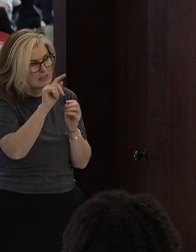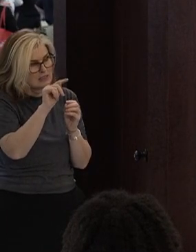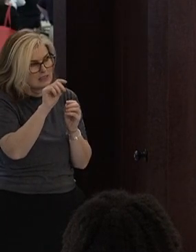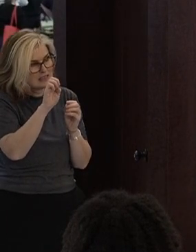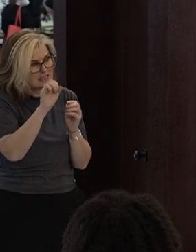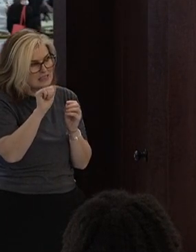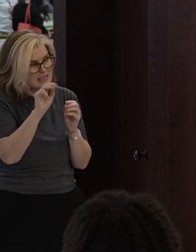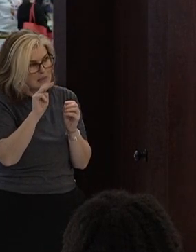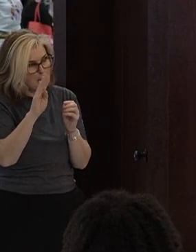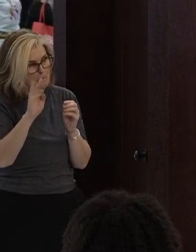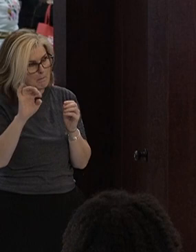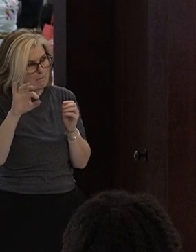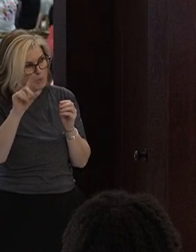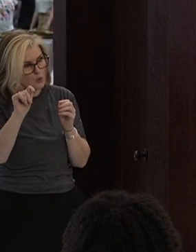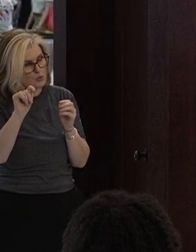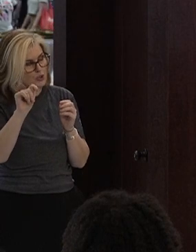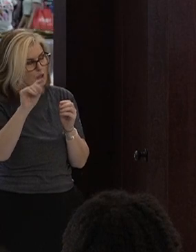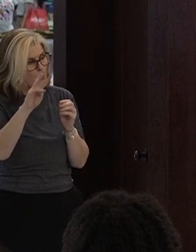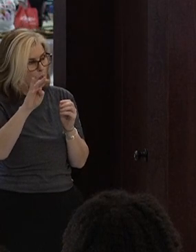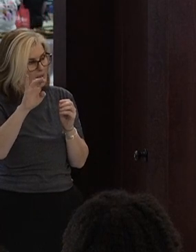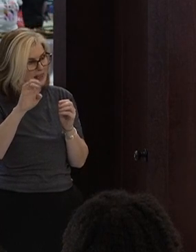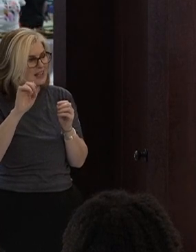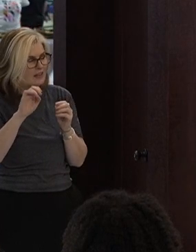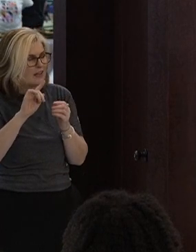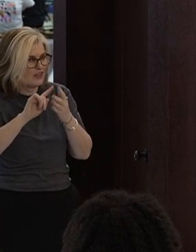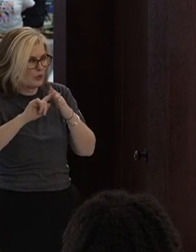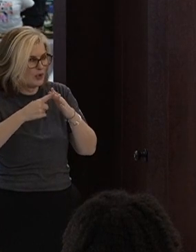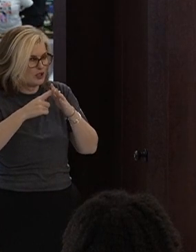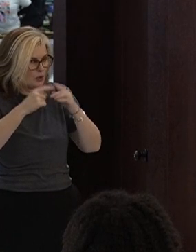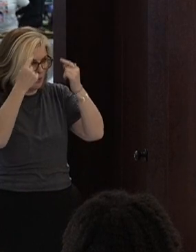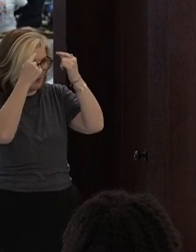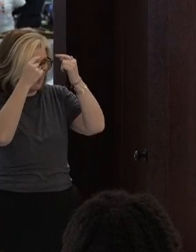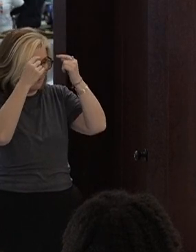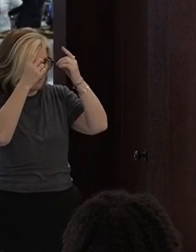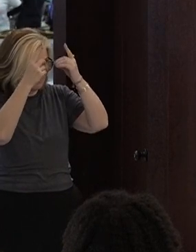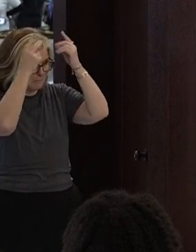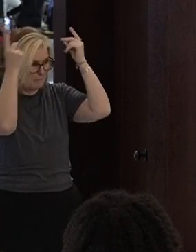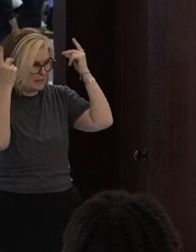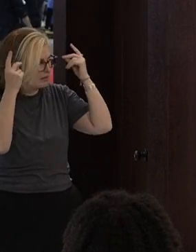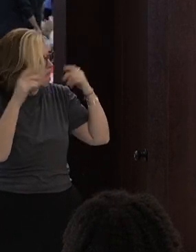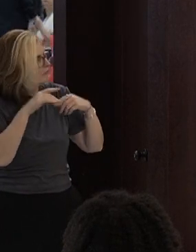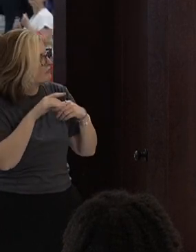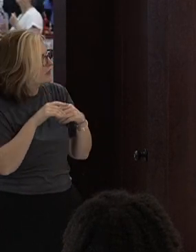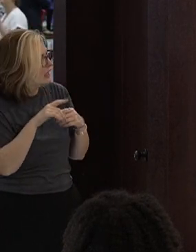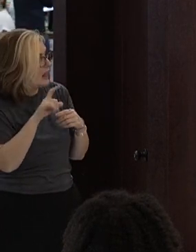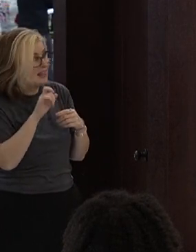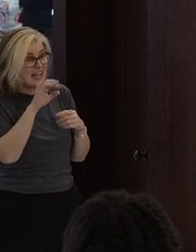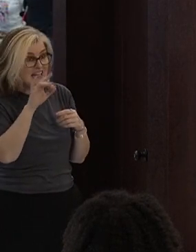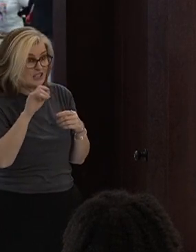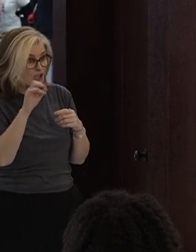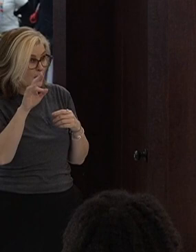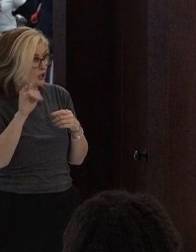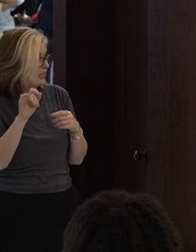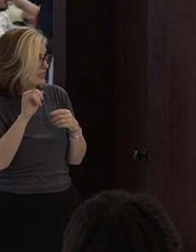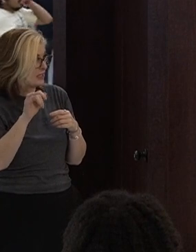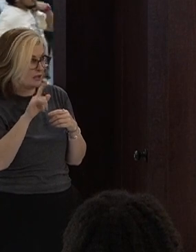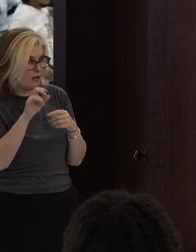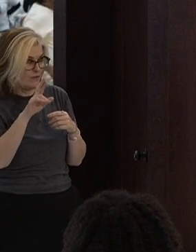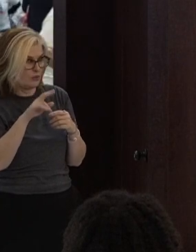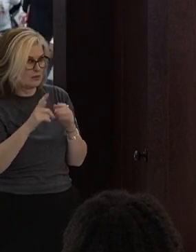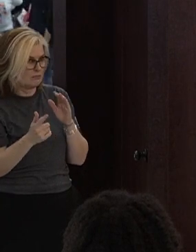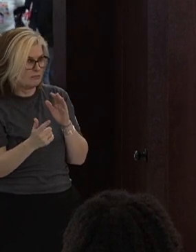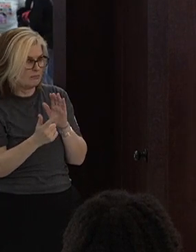Willie. That's the original Mickey Mouse. Lady Chatterley's Lover. That was a book that was banned for a